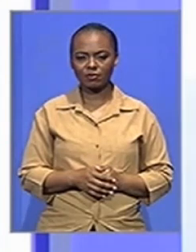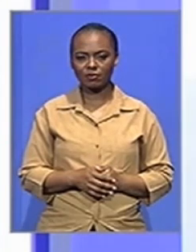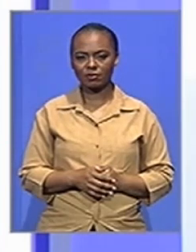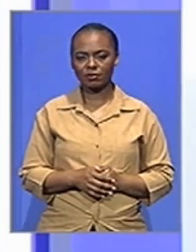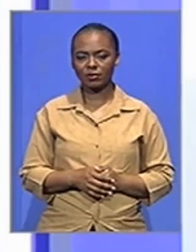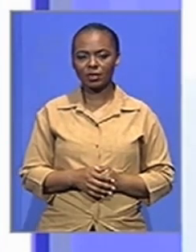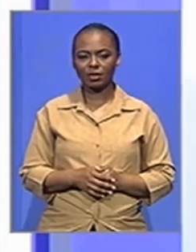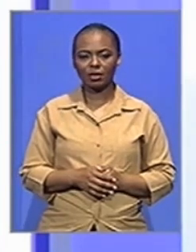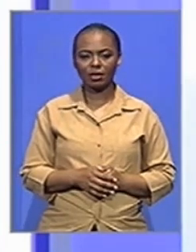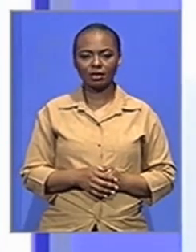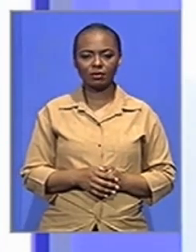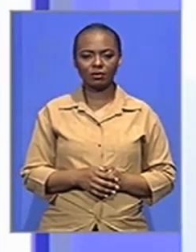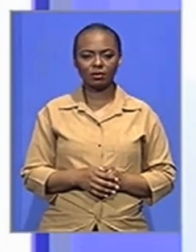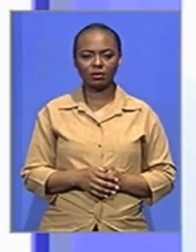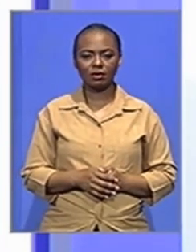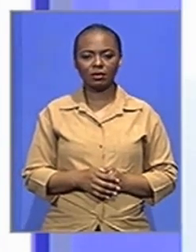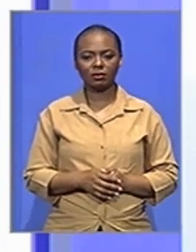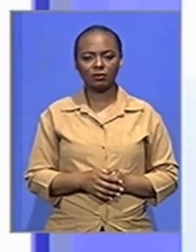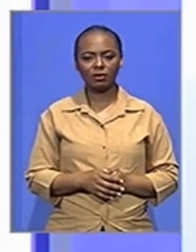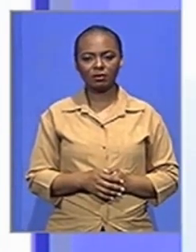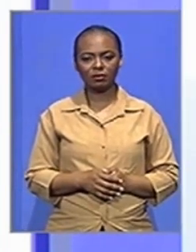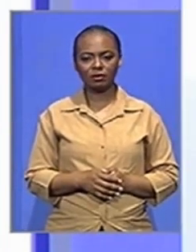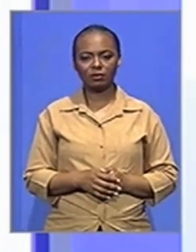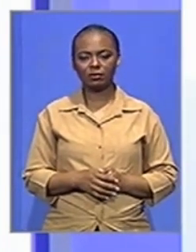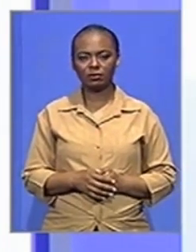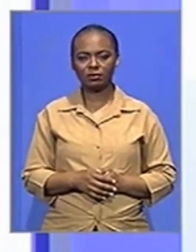Madume studio. Prof, ga ke itse gore wa nkutlwa.